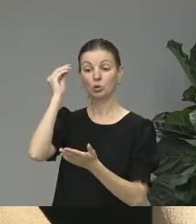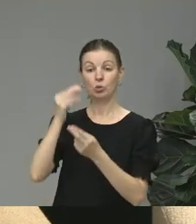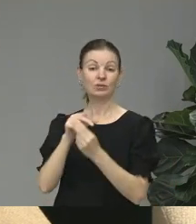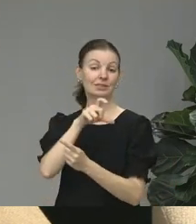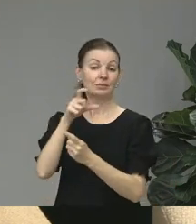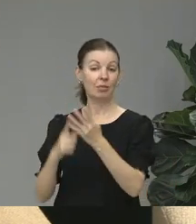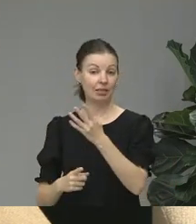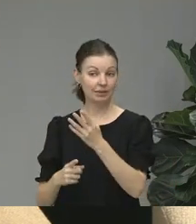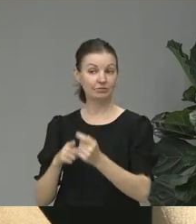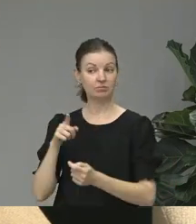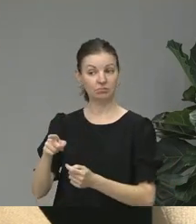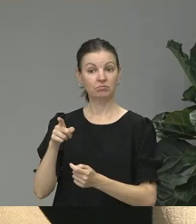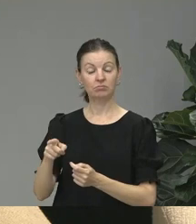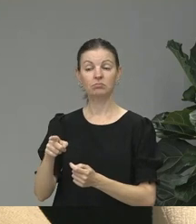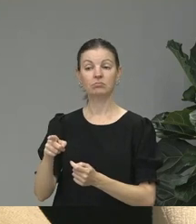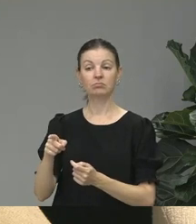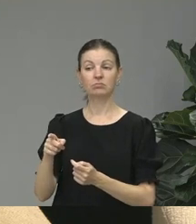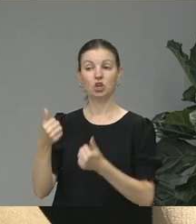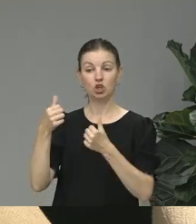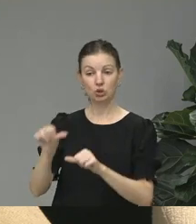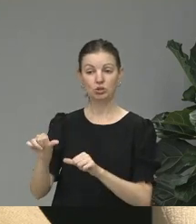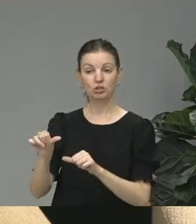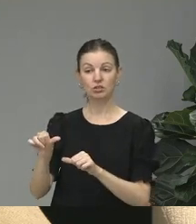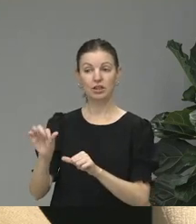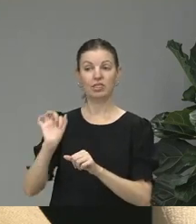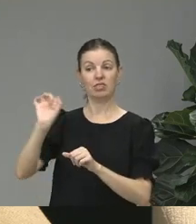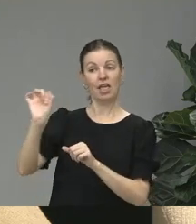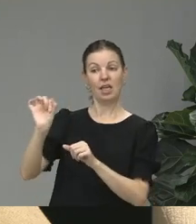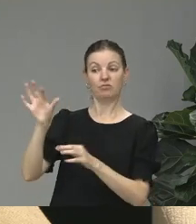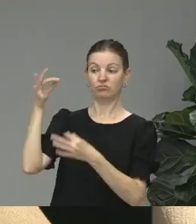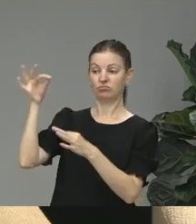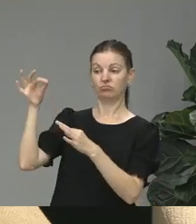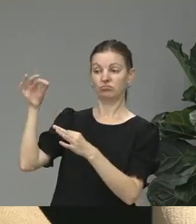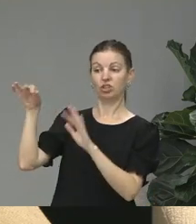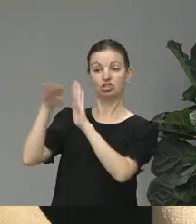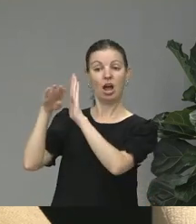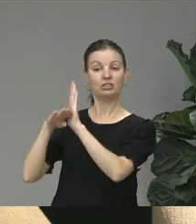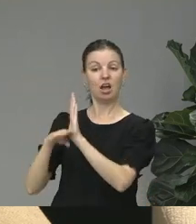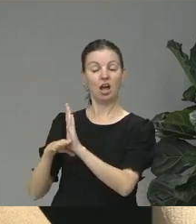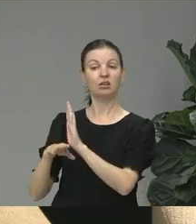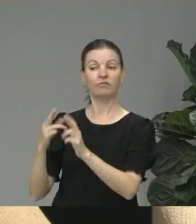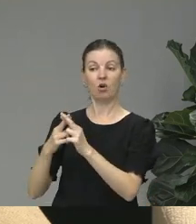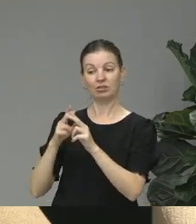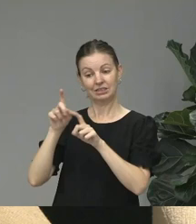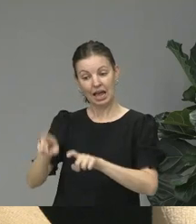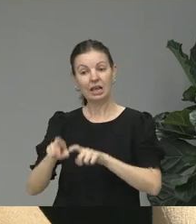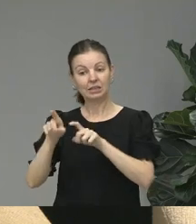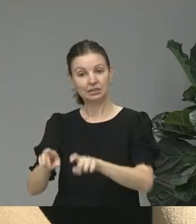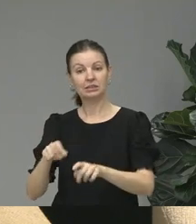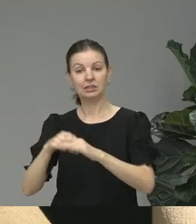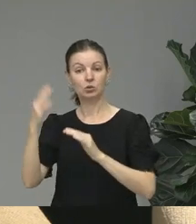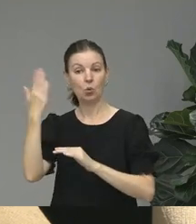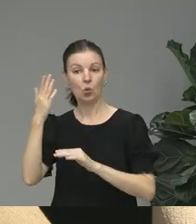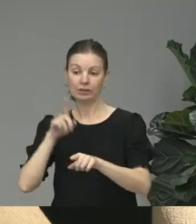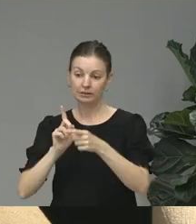who managed to use the Victorian Charter to stay in school and keep learning